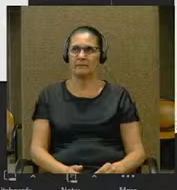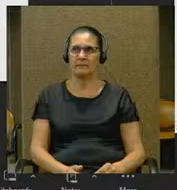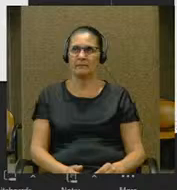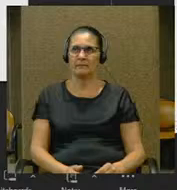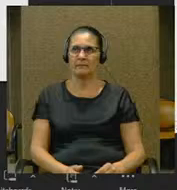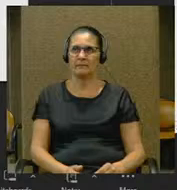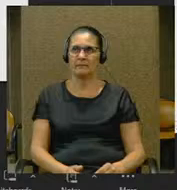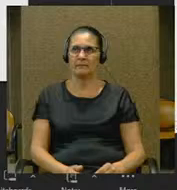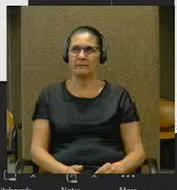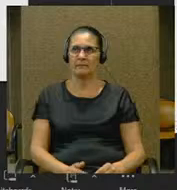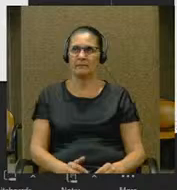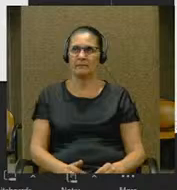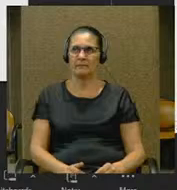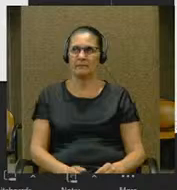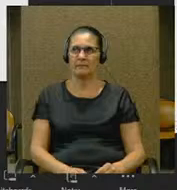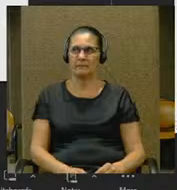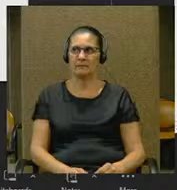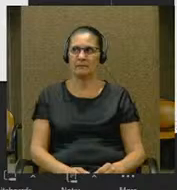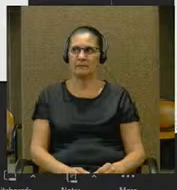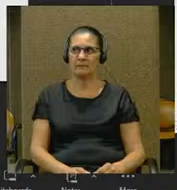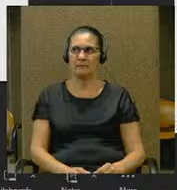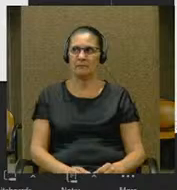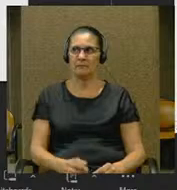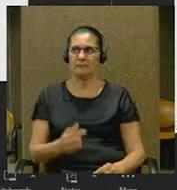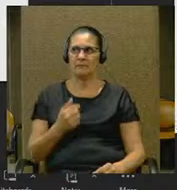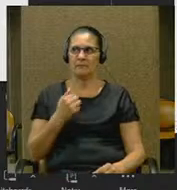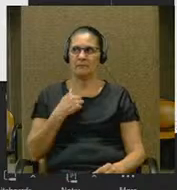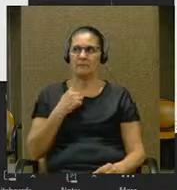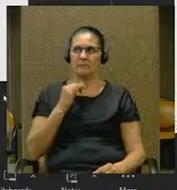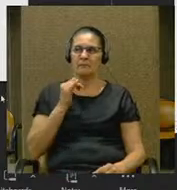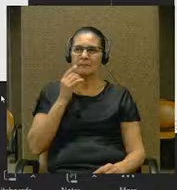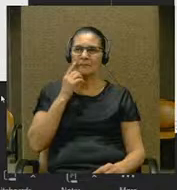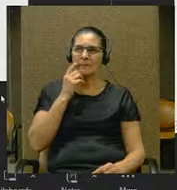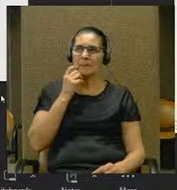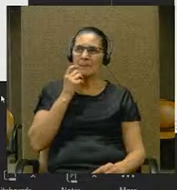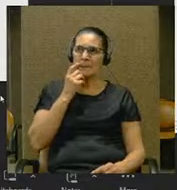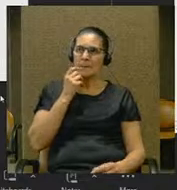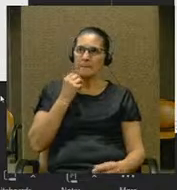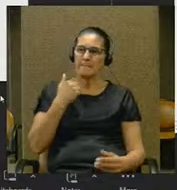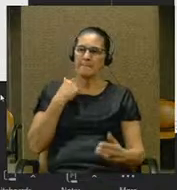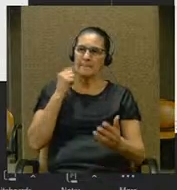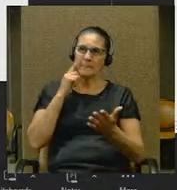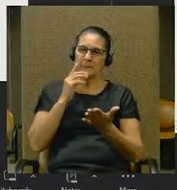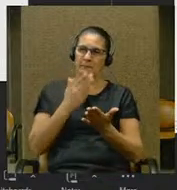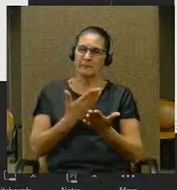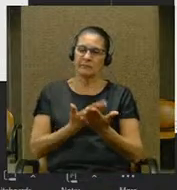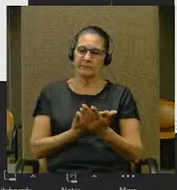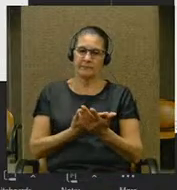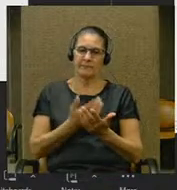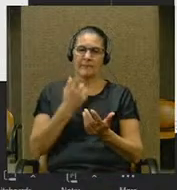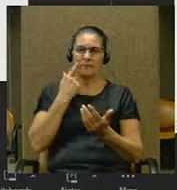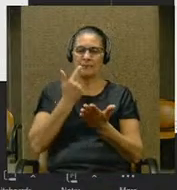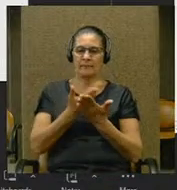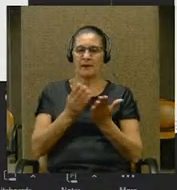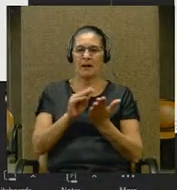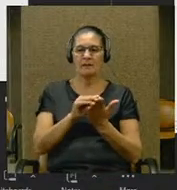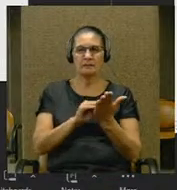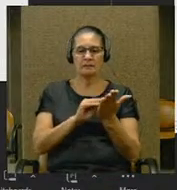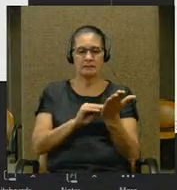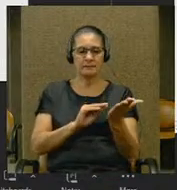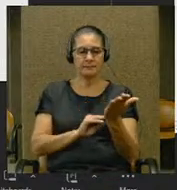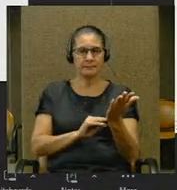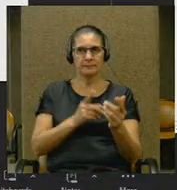So my presentation, I'm going to start off by describing a bit of background about British Columbia. What is